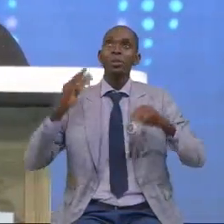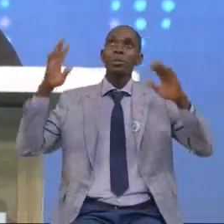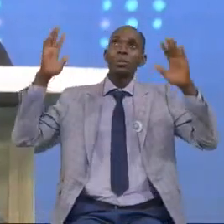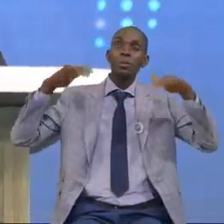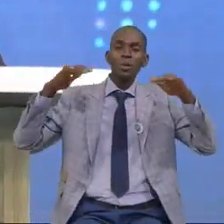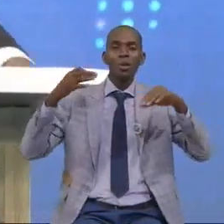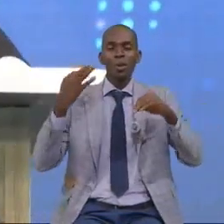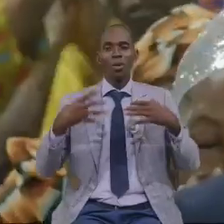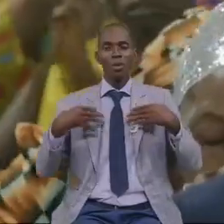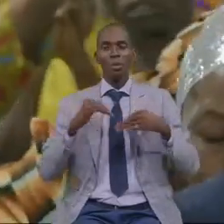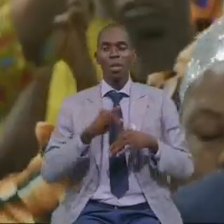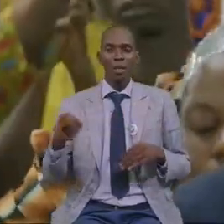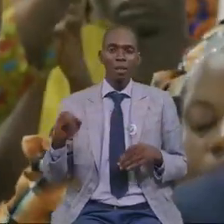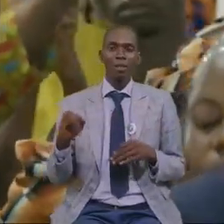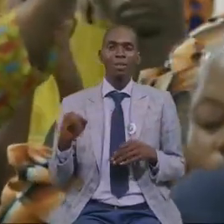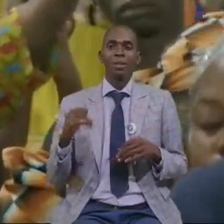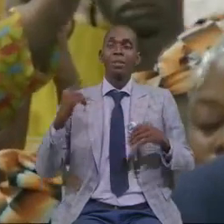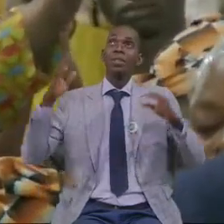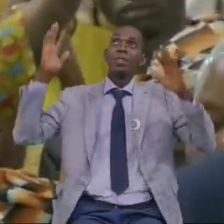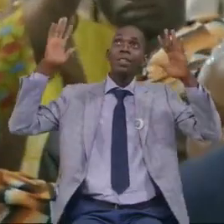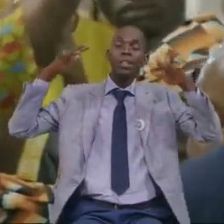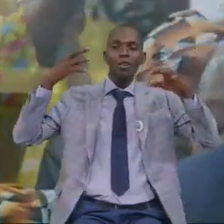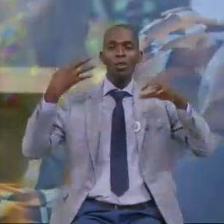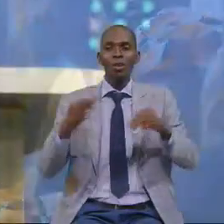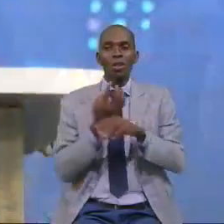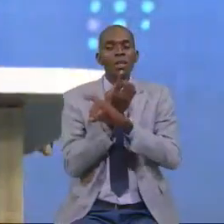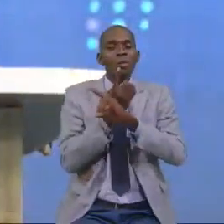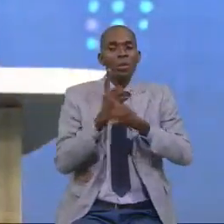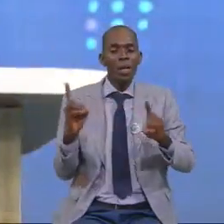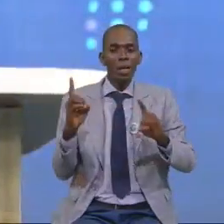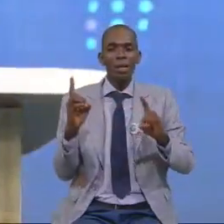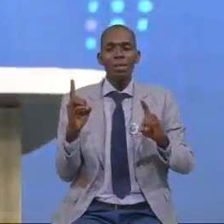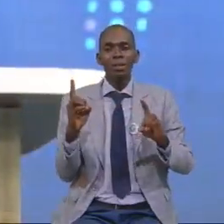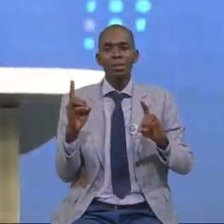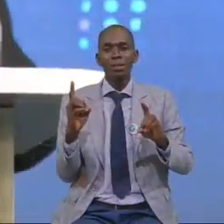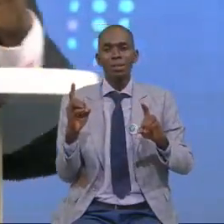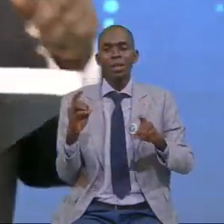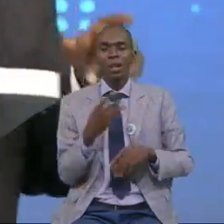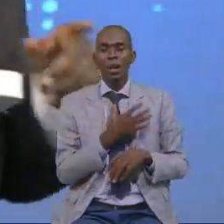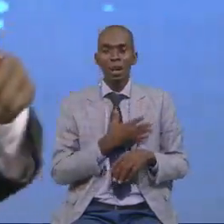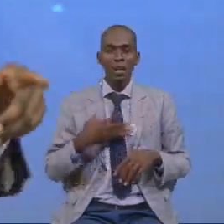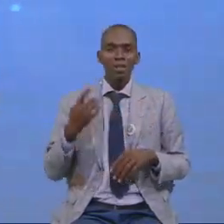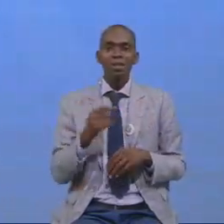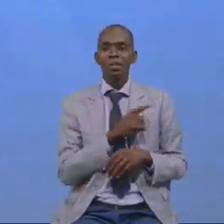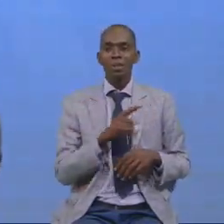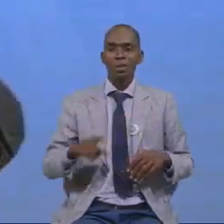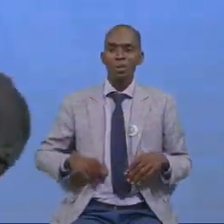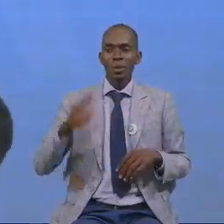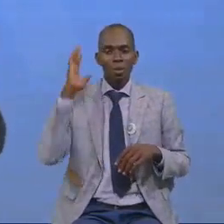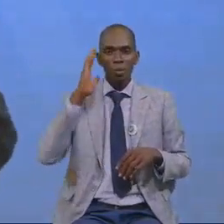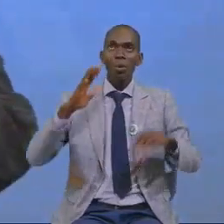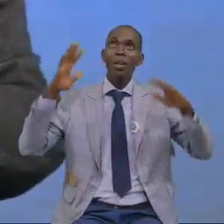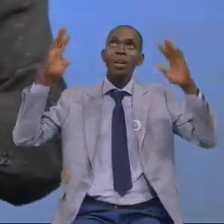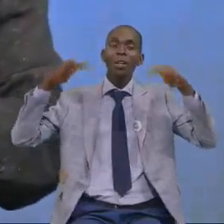of healing. A rain of deliverance, and the Lord will reign in